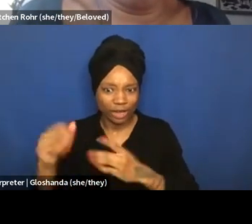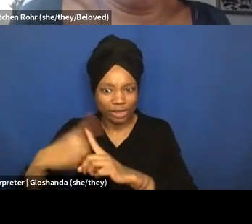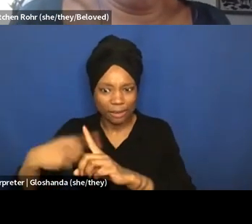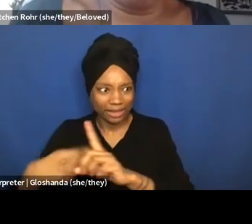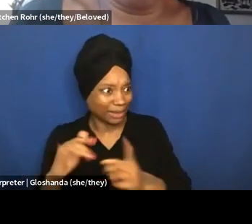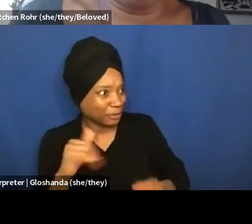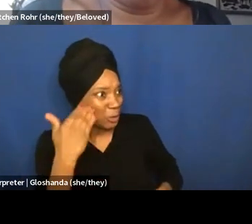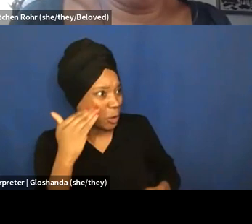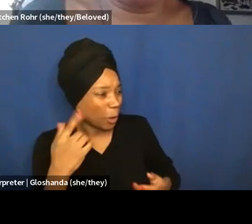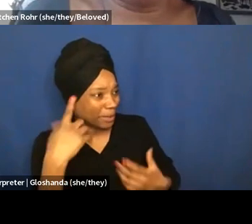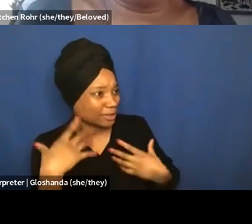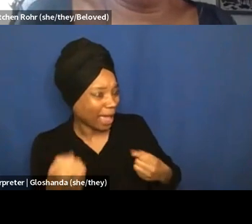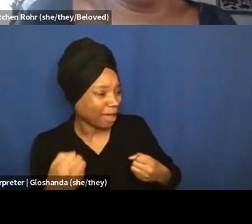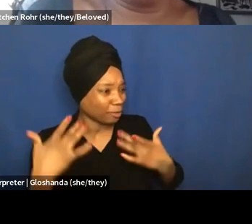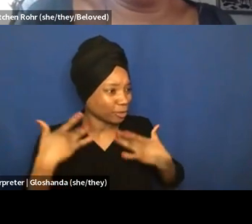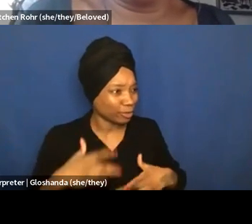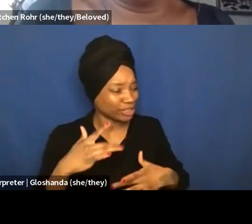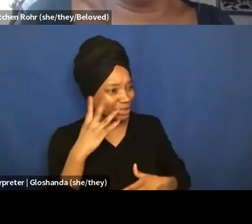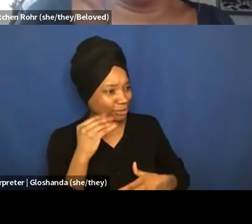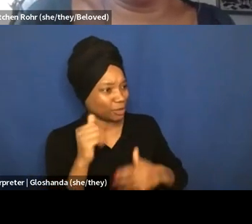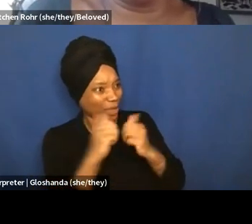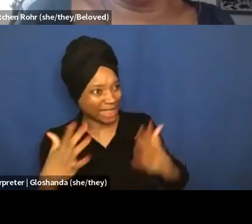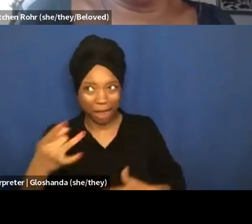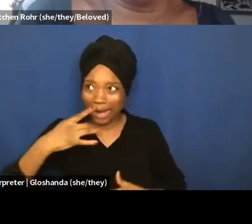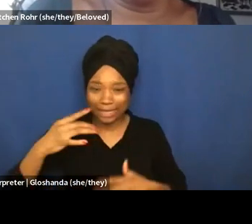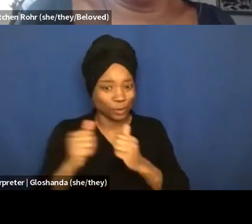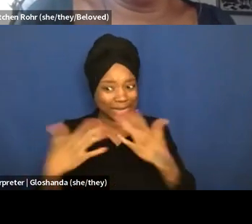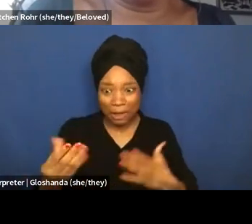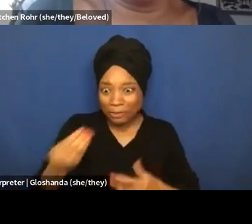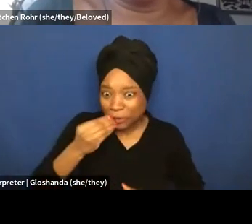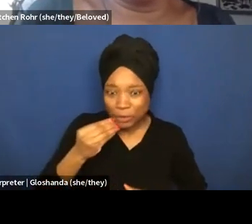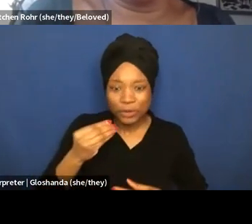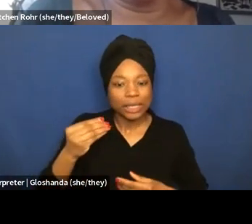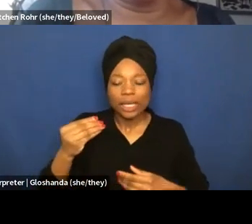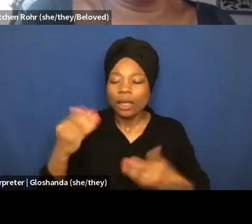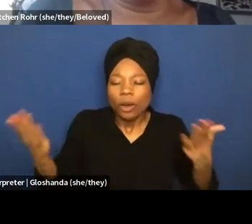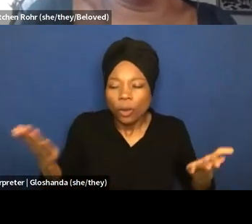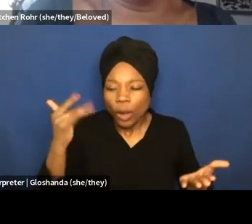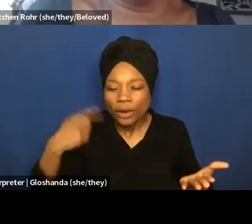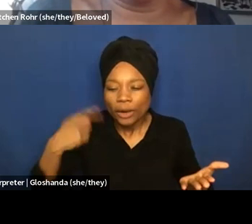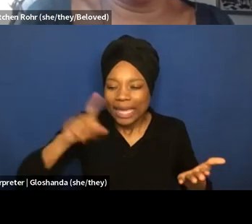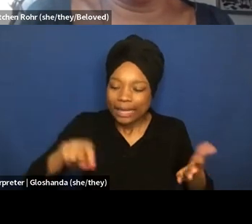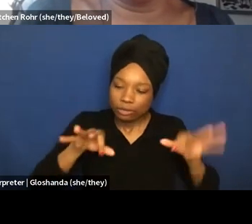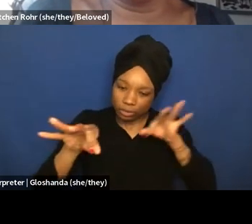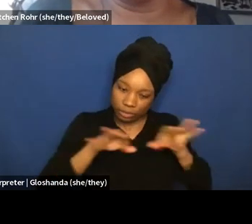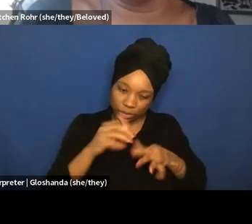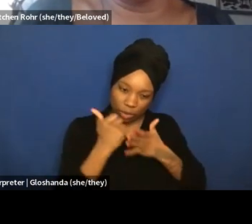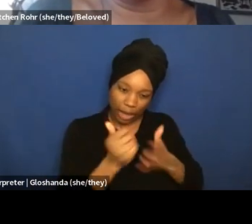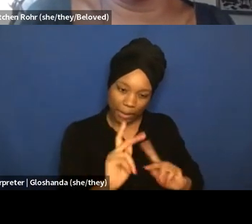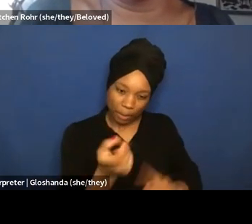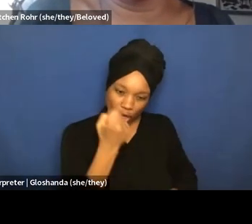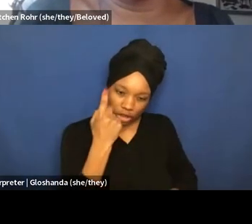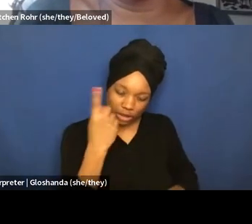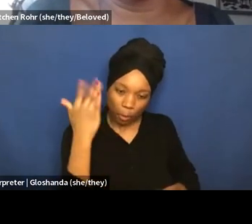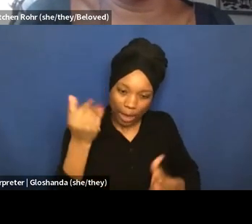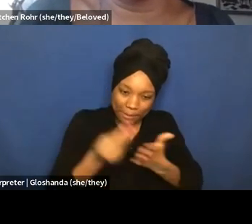live with schizophrenia without food? Do you know, like, but like the fact that that has to even be described, right? And like understood for them, right? Like, like, you know, is a big